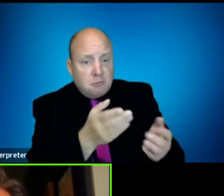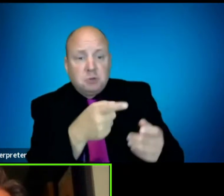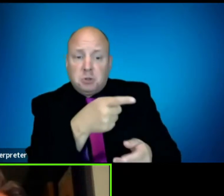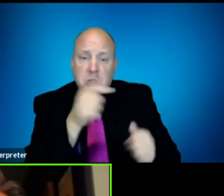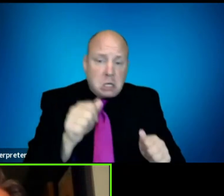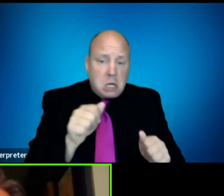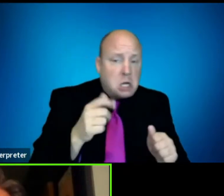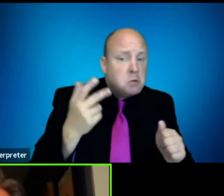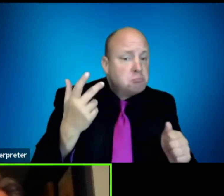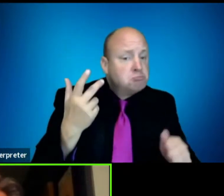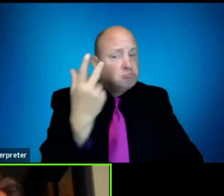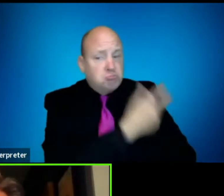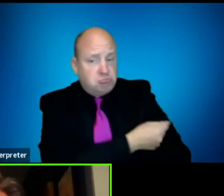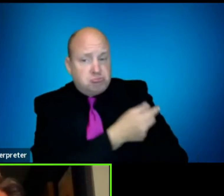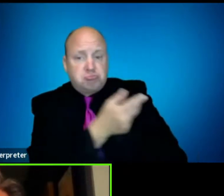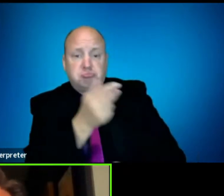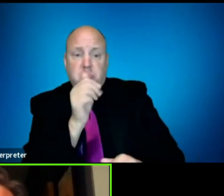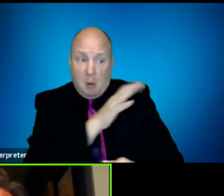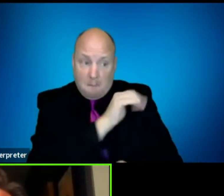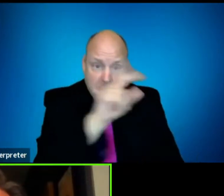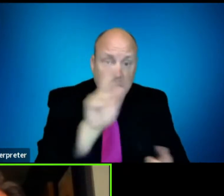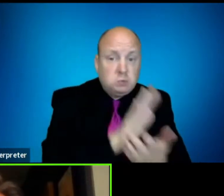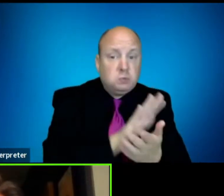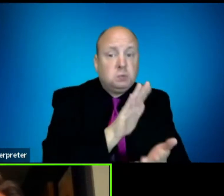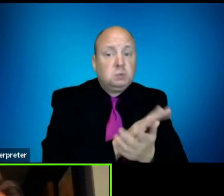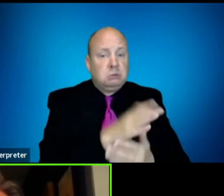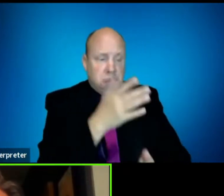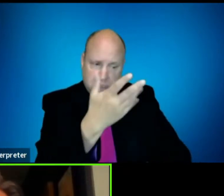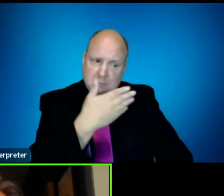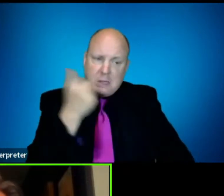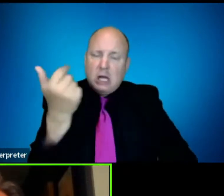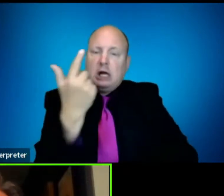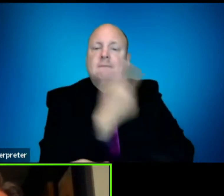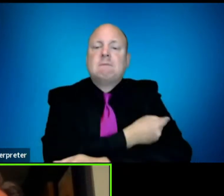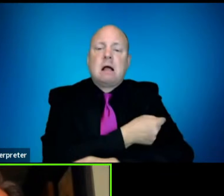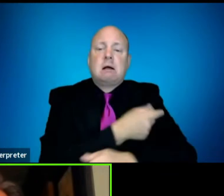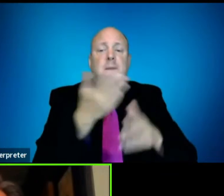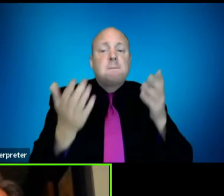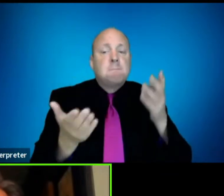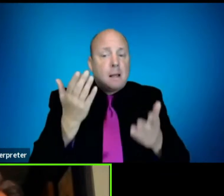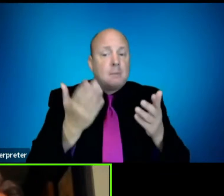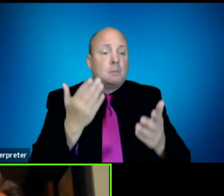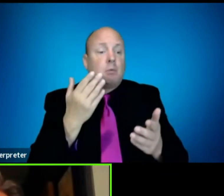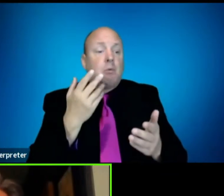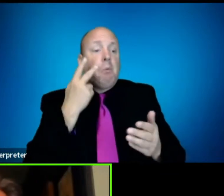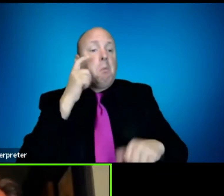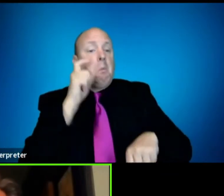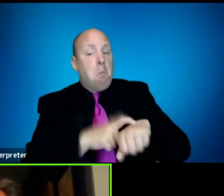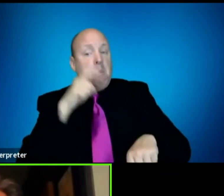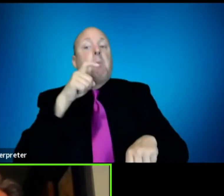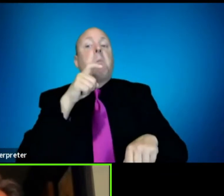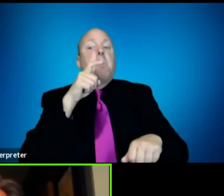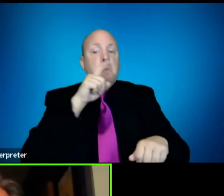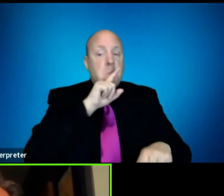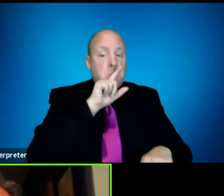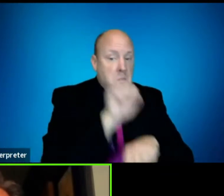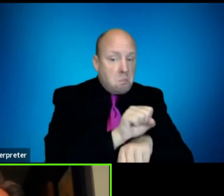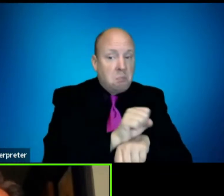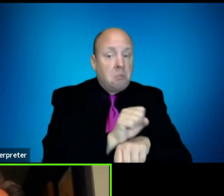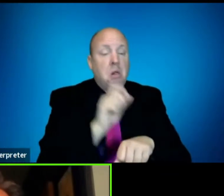through providers to get folks vaccinated. And it may come to a time where we have those discussions about adding this vaccine to the vaccine